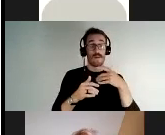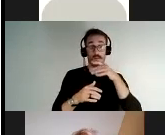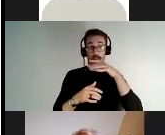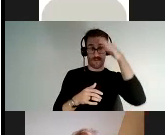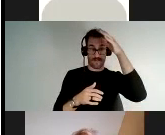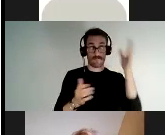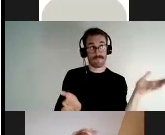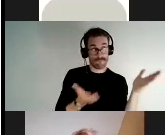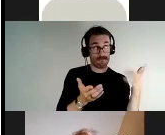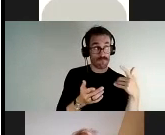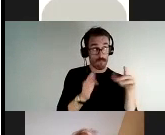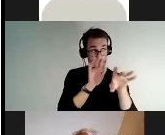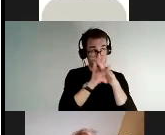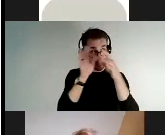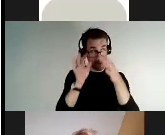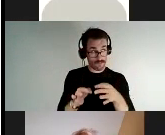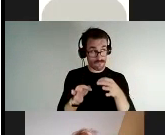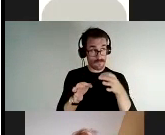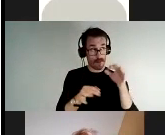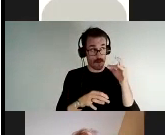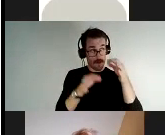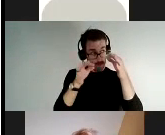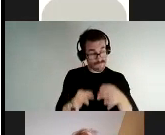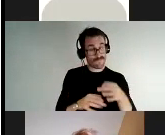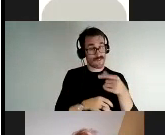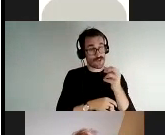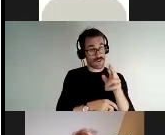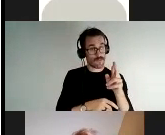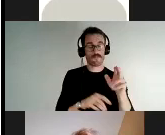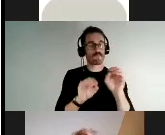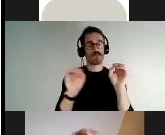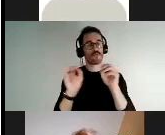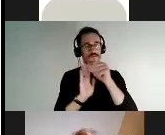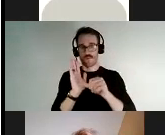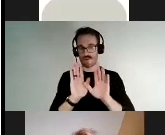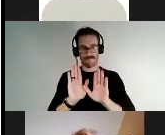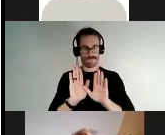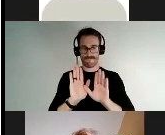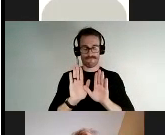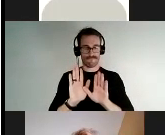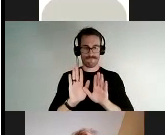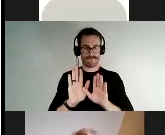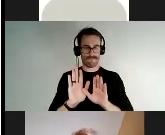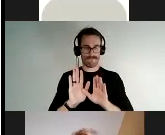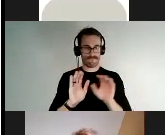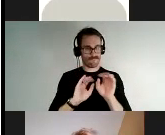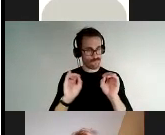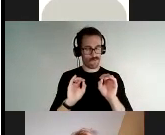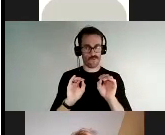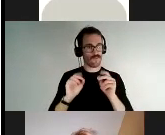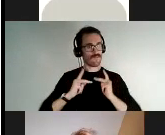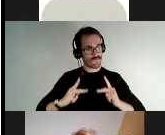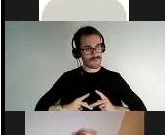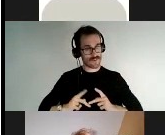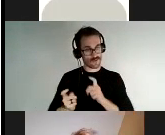anything. Choose a gender to raise the child, however, don't do anything to physically, and let